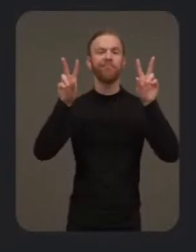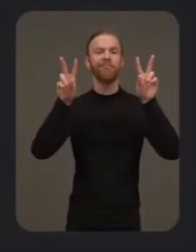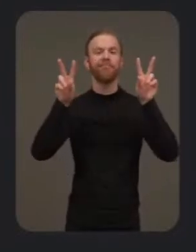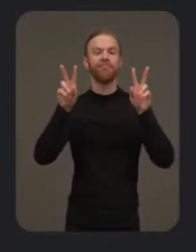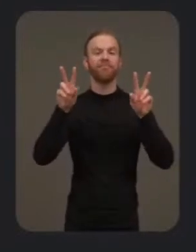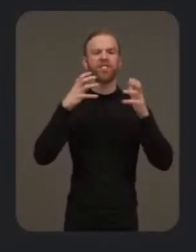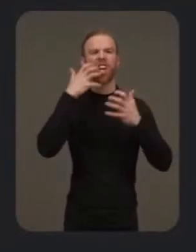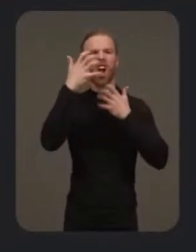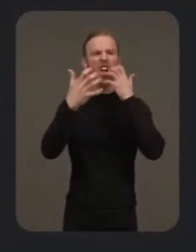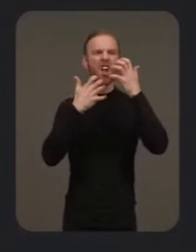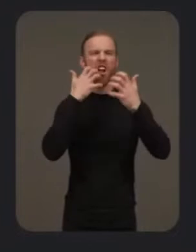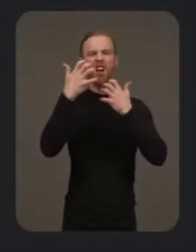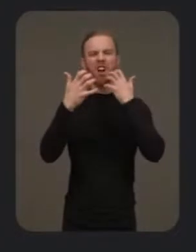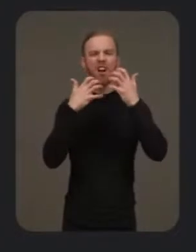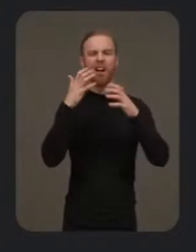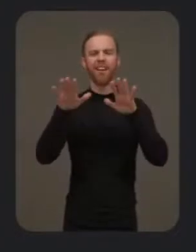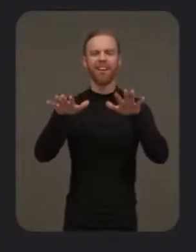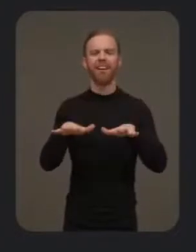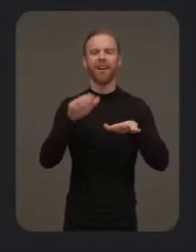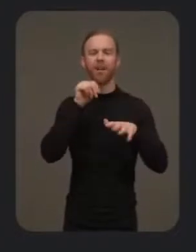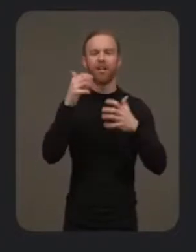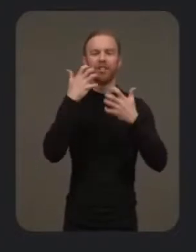Don't cheer yet. Let's see if it works. OK, Rick.